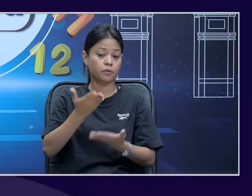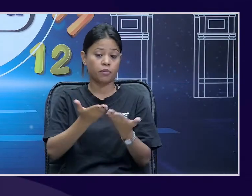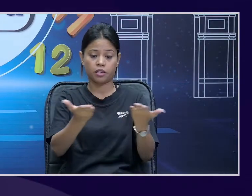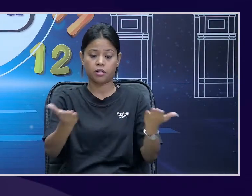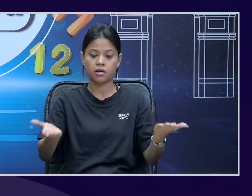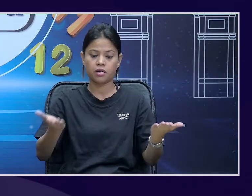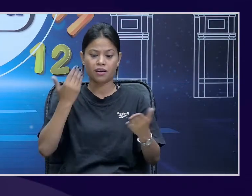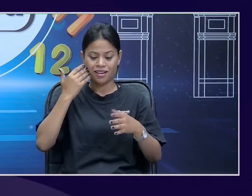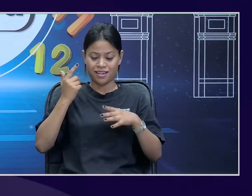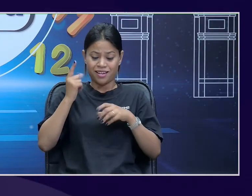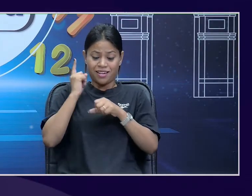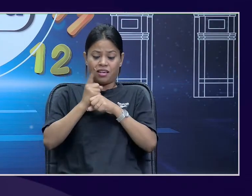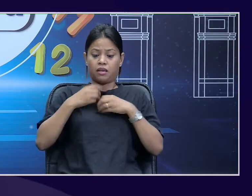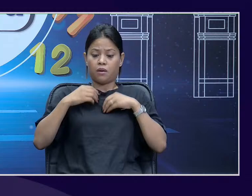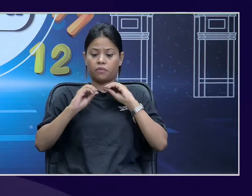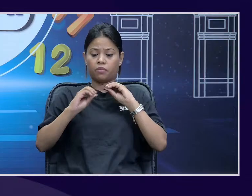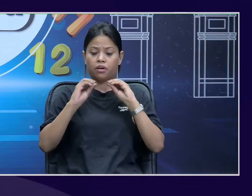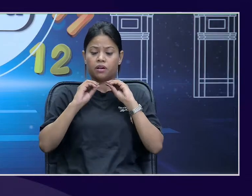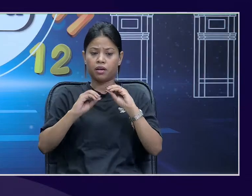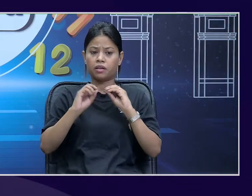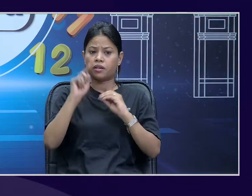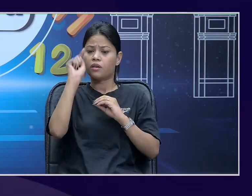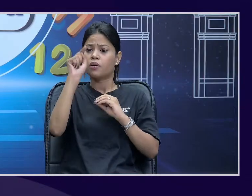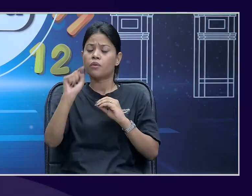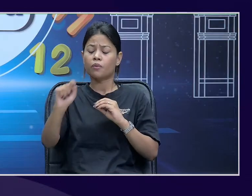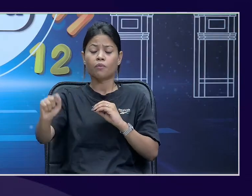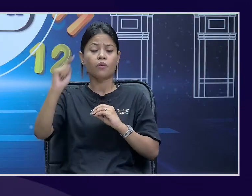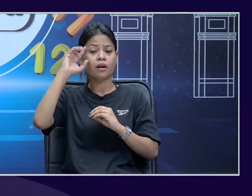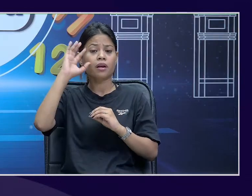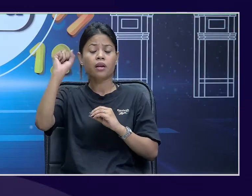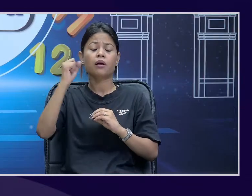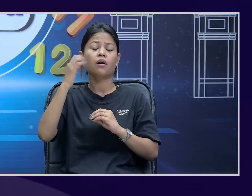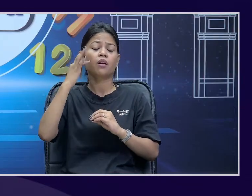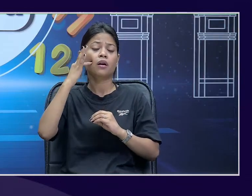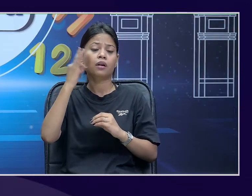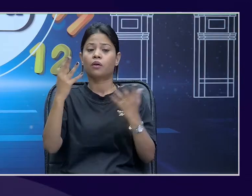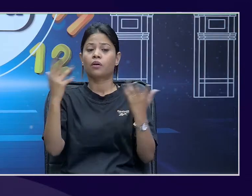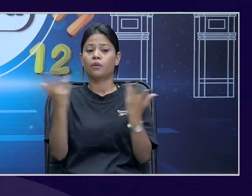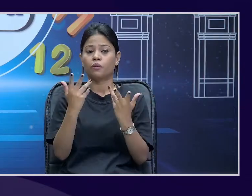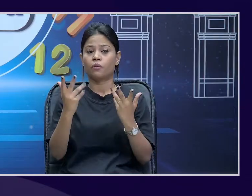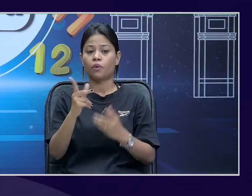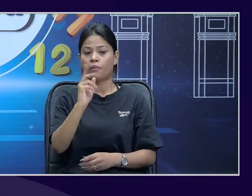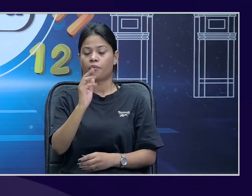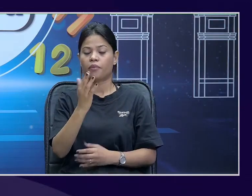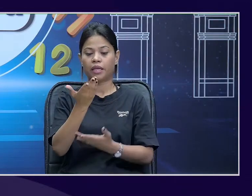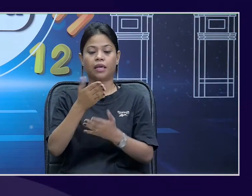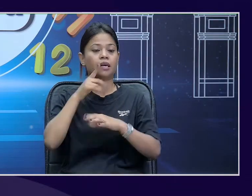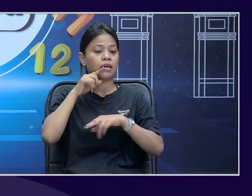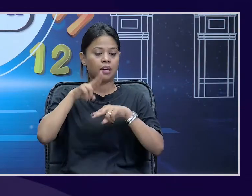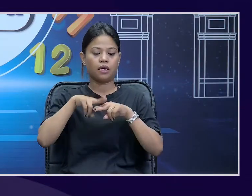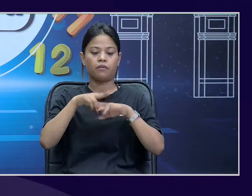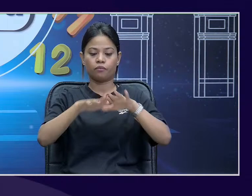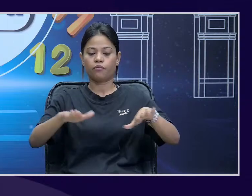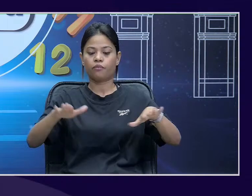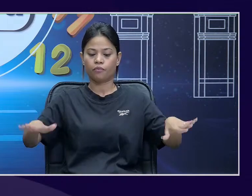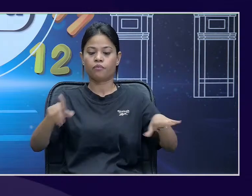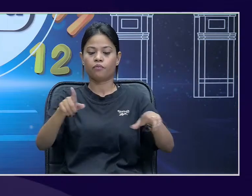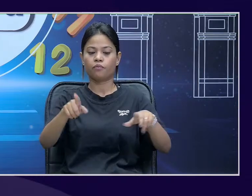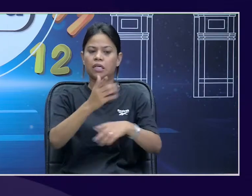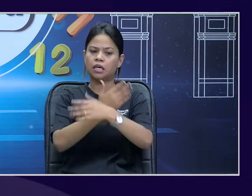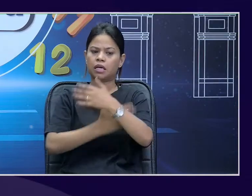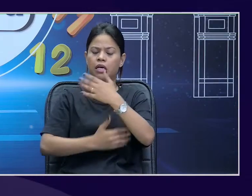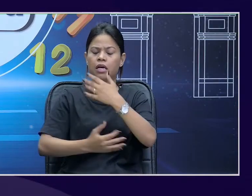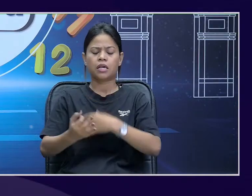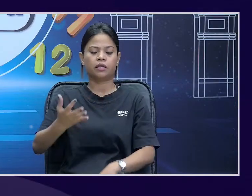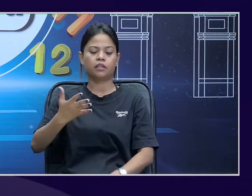Okay, children with diverse needs, as I told you, are children with challenging needs. Especially now, the common challenging needs